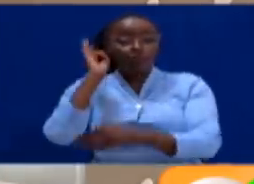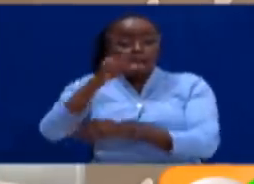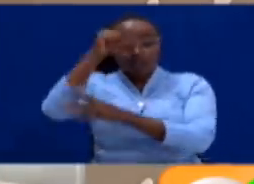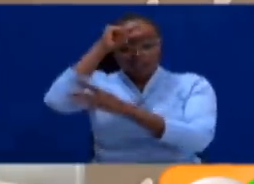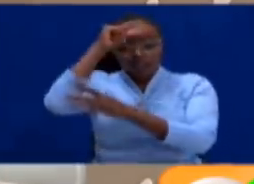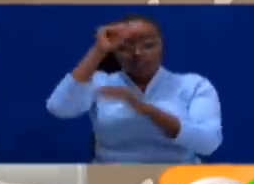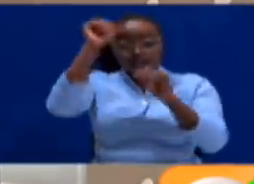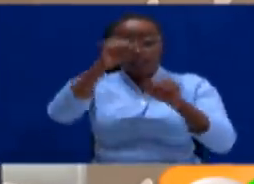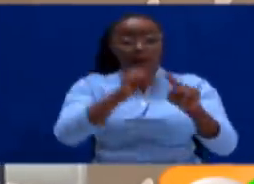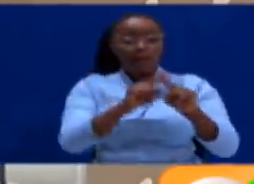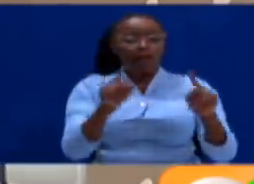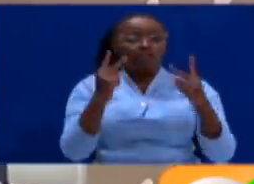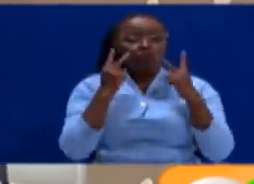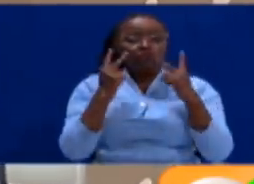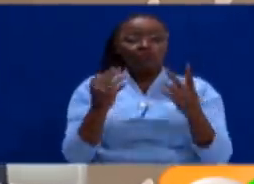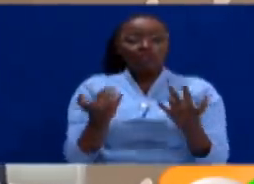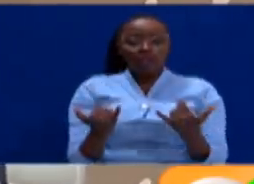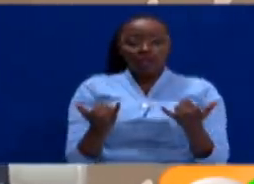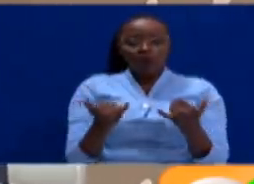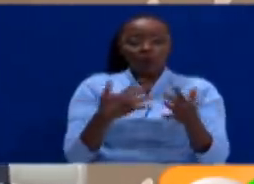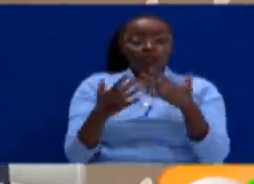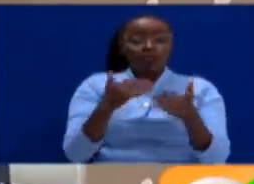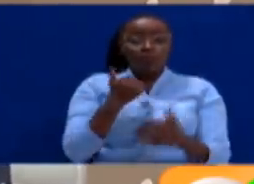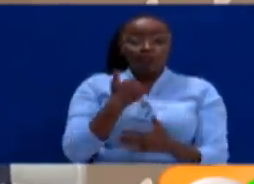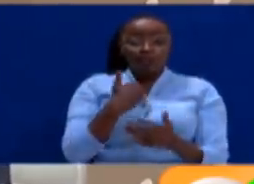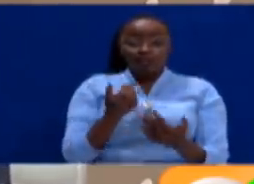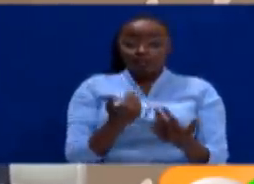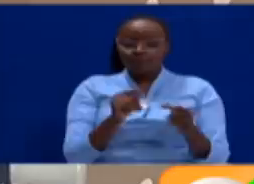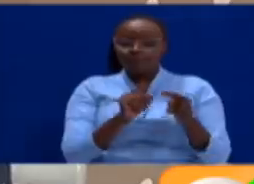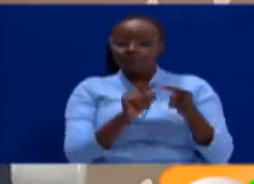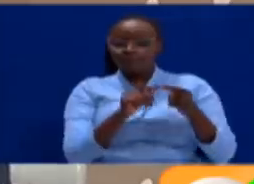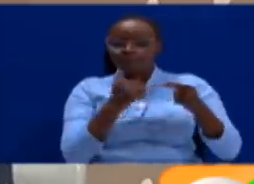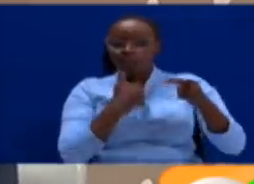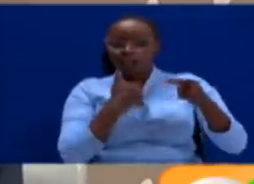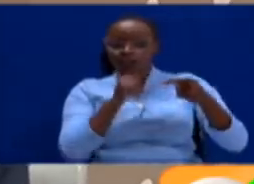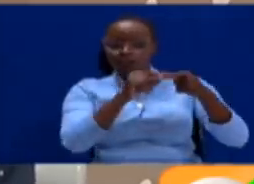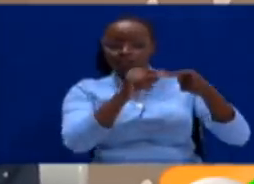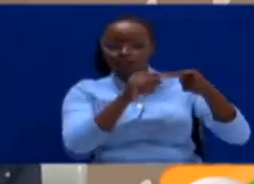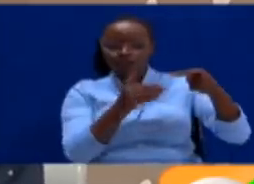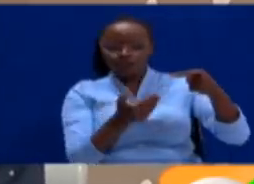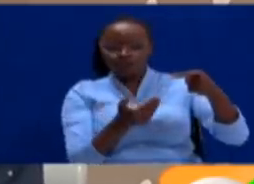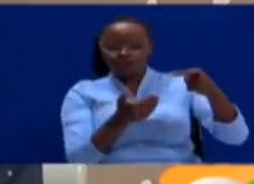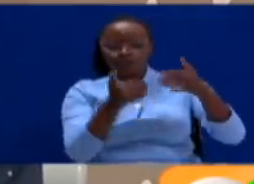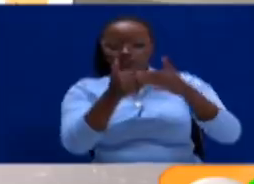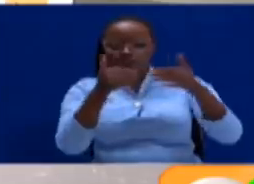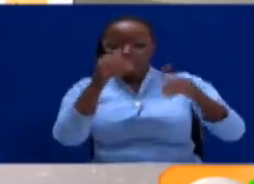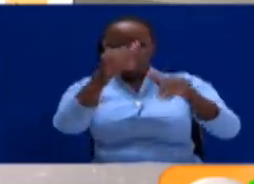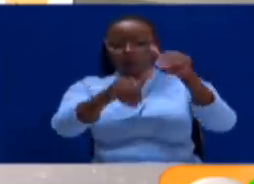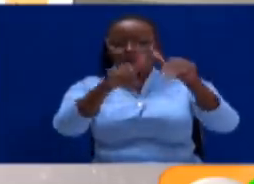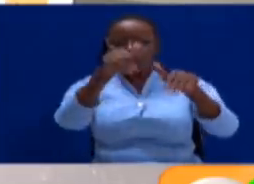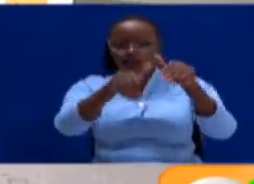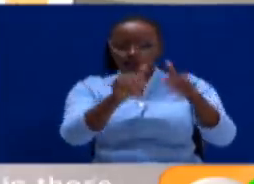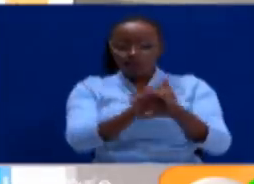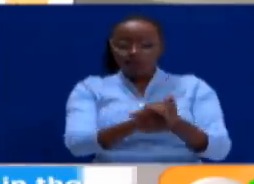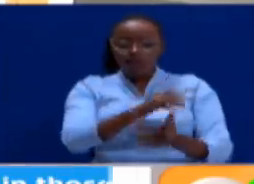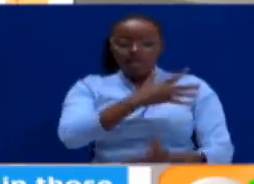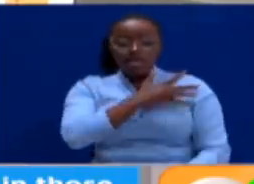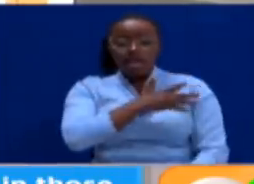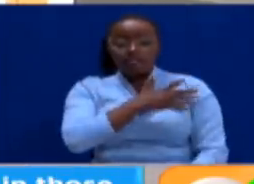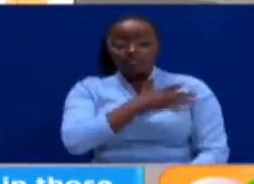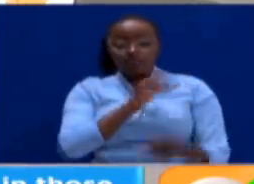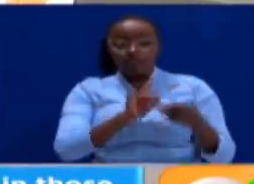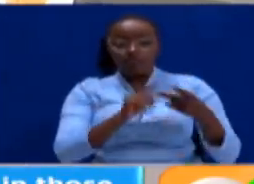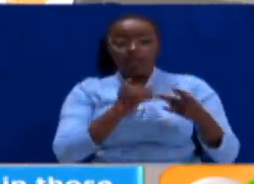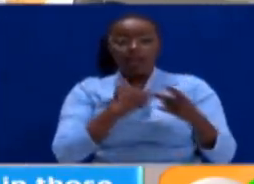but look at the terms we now have. So you have, like you said, a pre-election coalition, that was NASA. Then